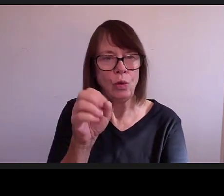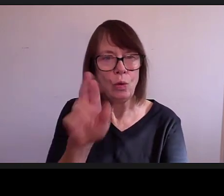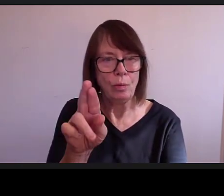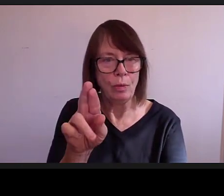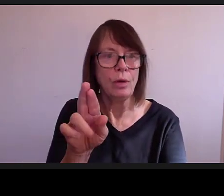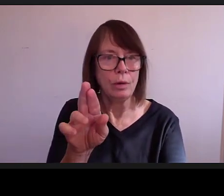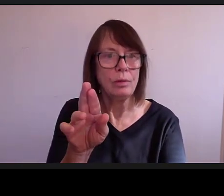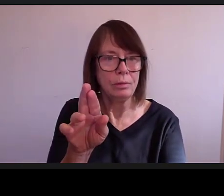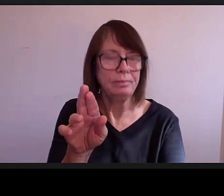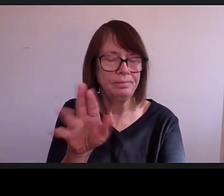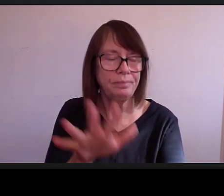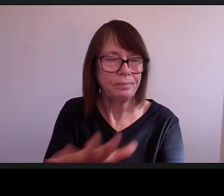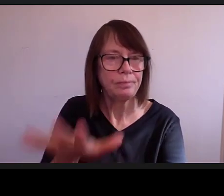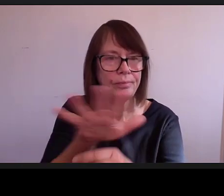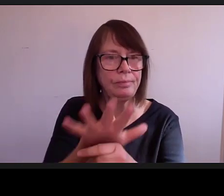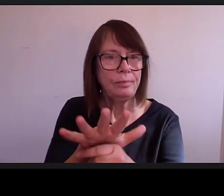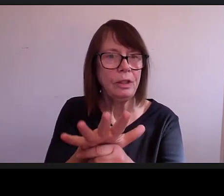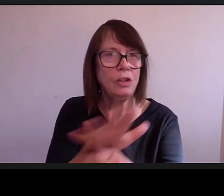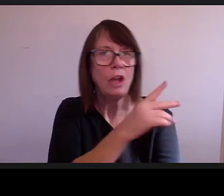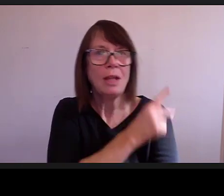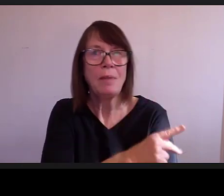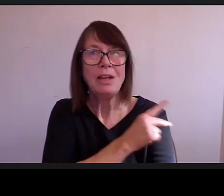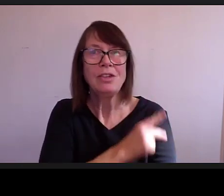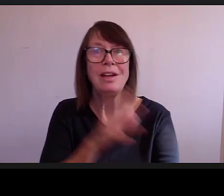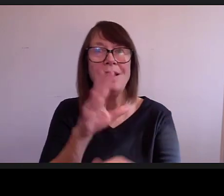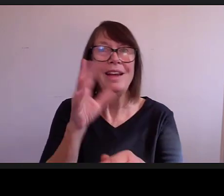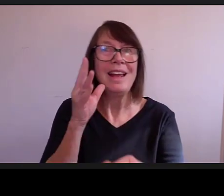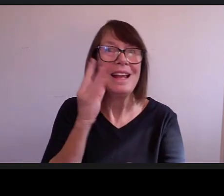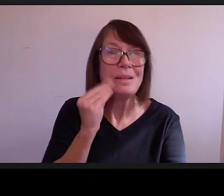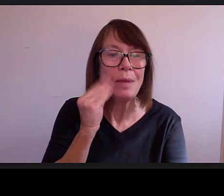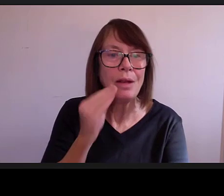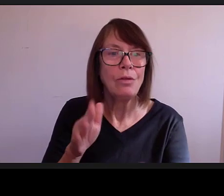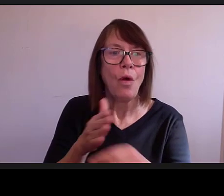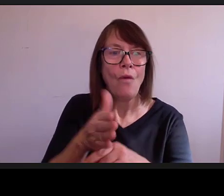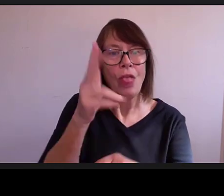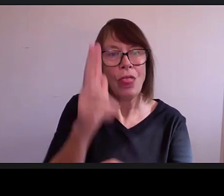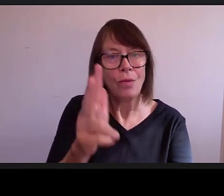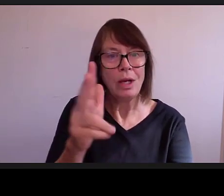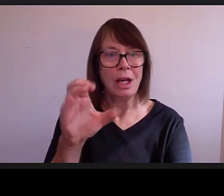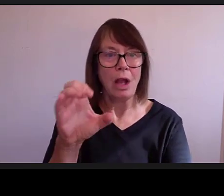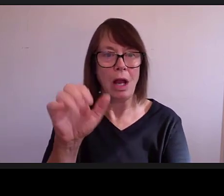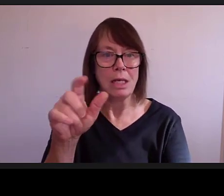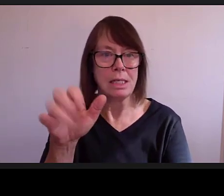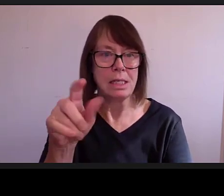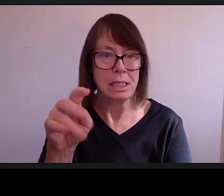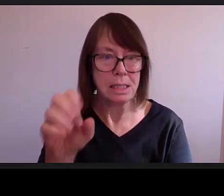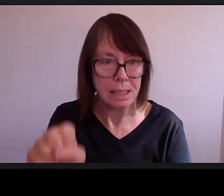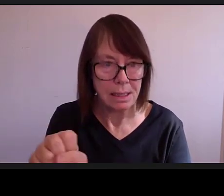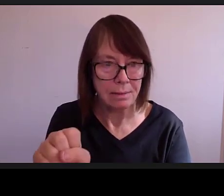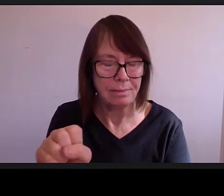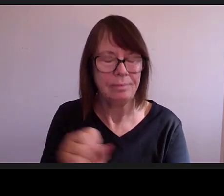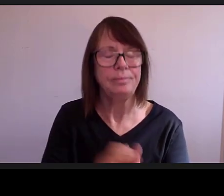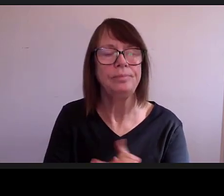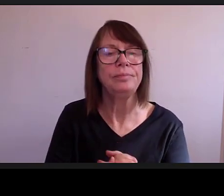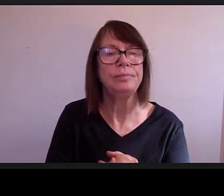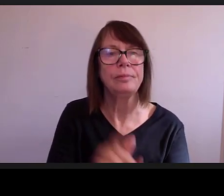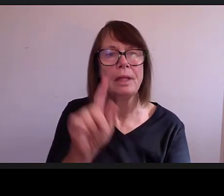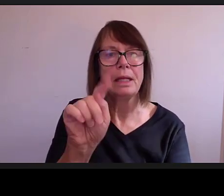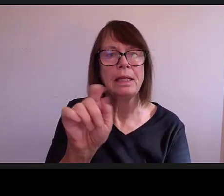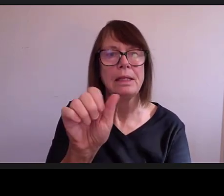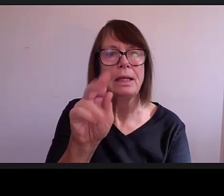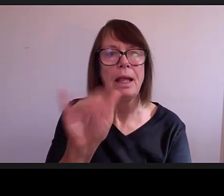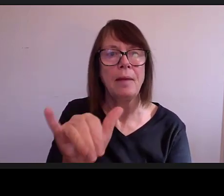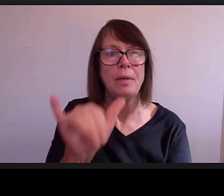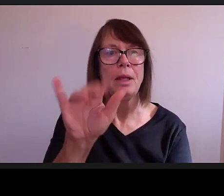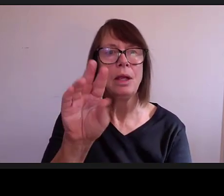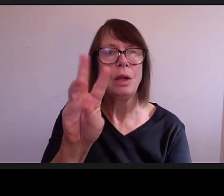as a patient across 3 continents and multiple healthcare systems. Tammy White-Quill's